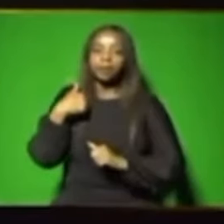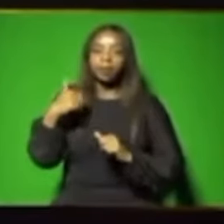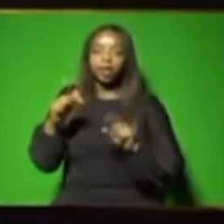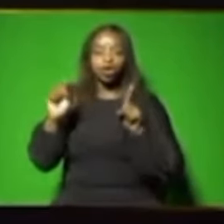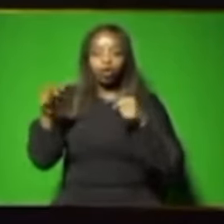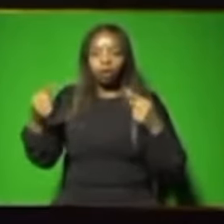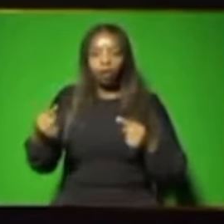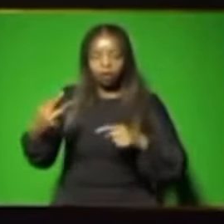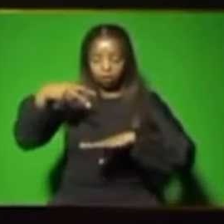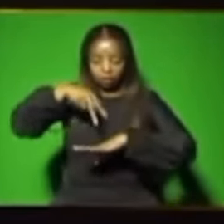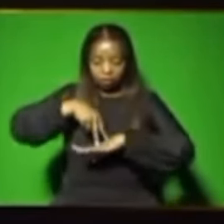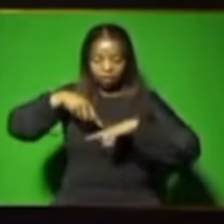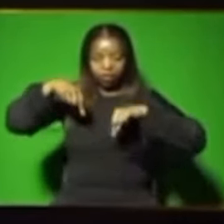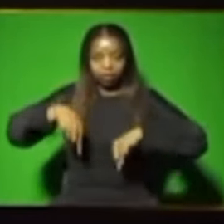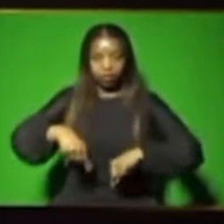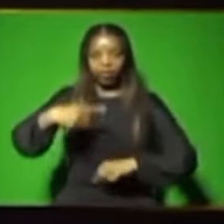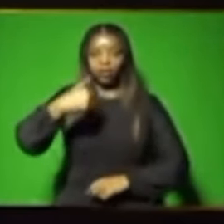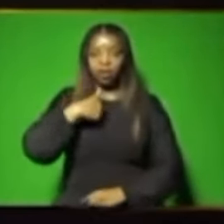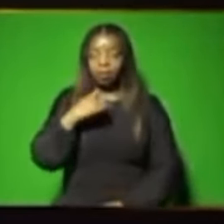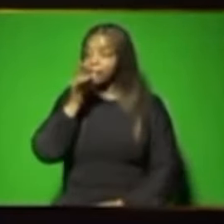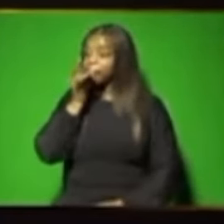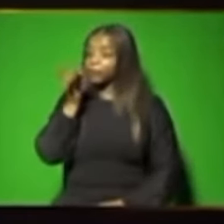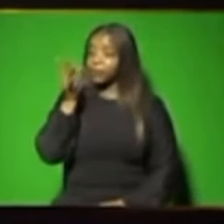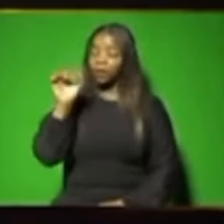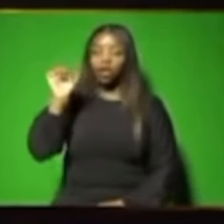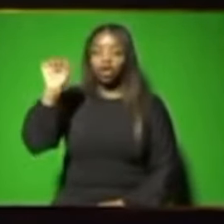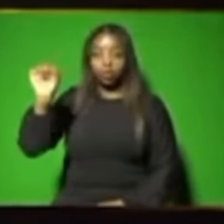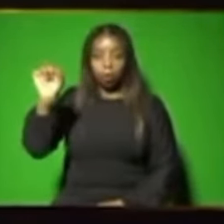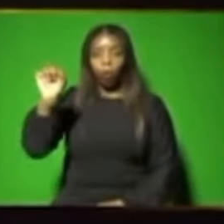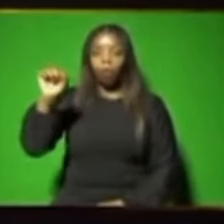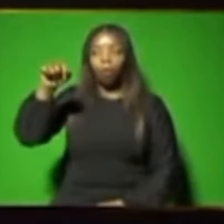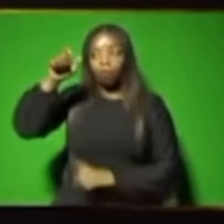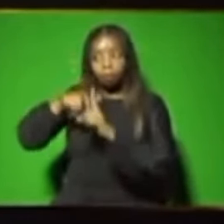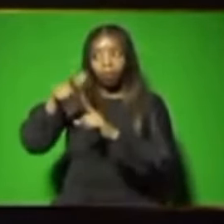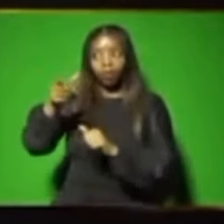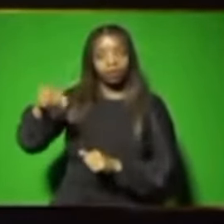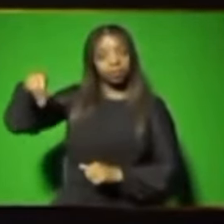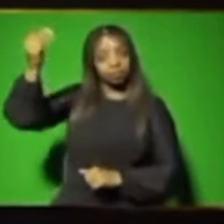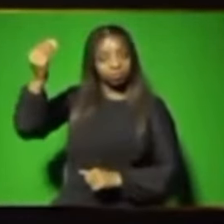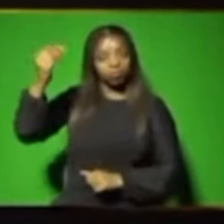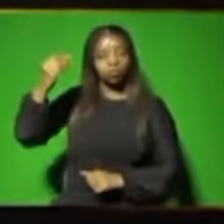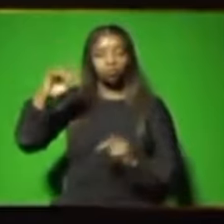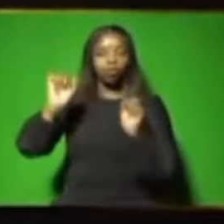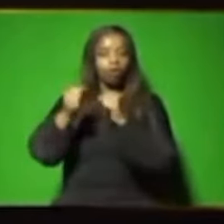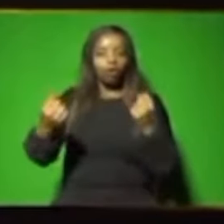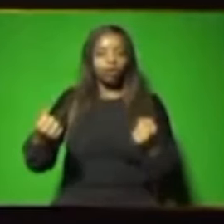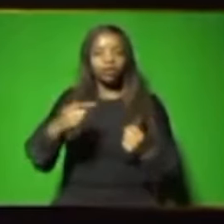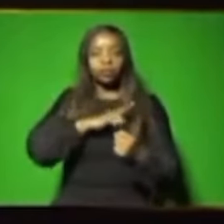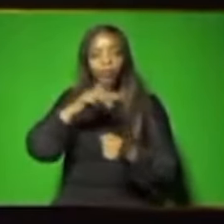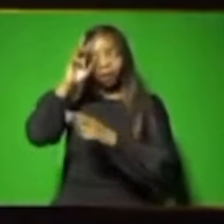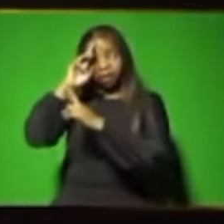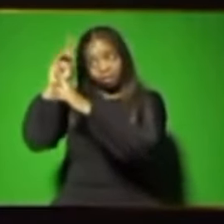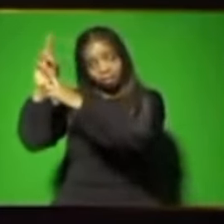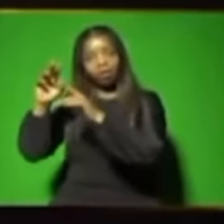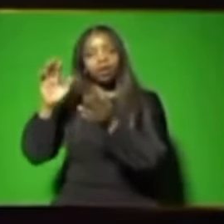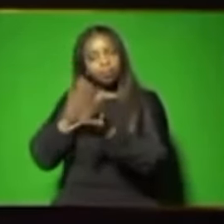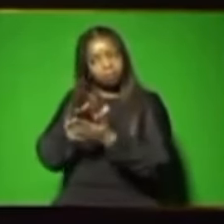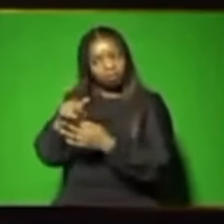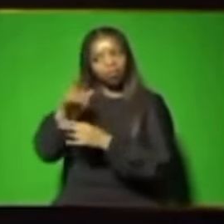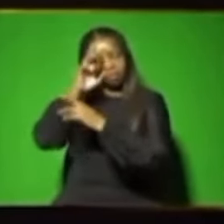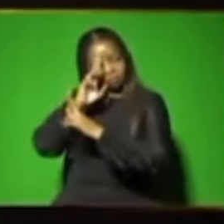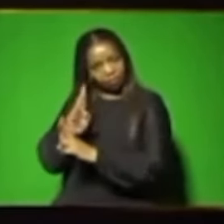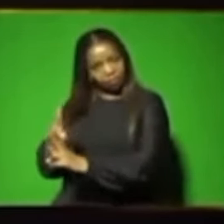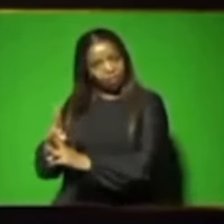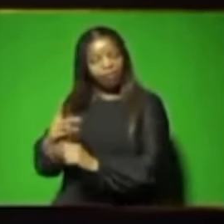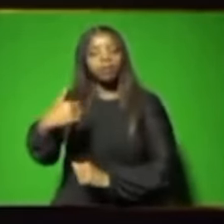mo ka rogang khunwa hao. Ka bane ke motlhompa le wena ke a go tlhompa. Ke bolela so ka